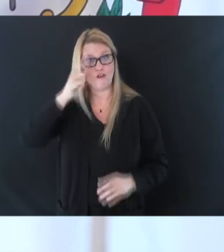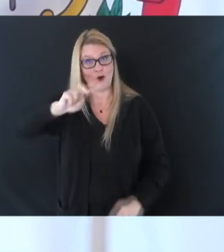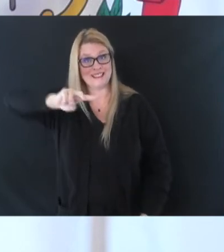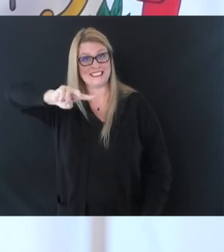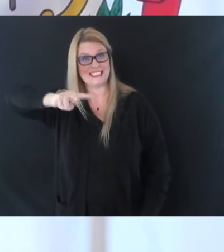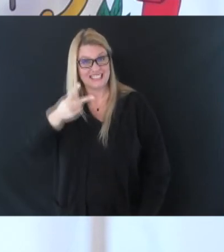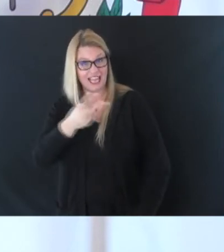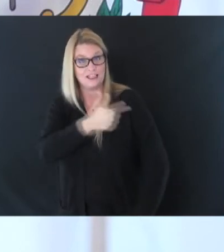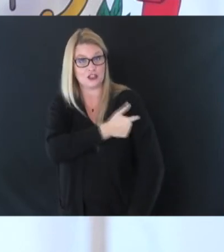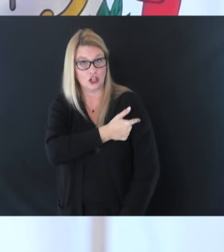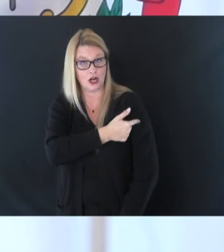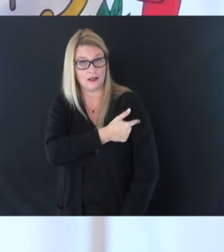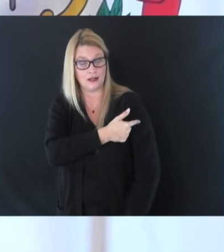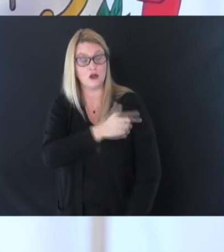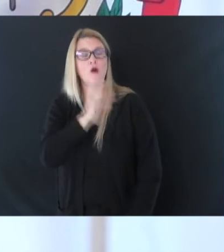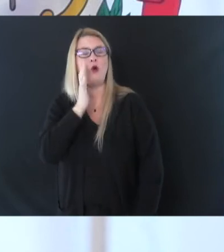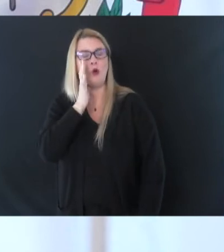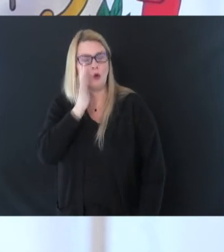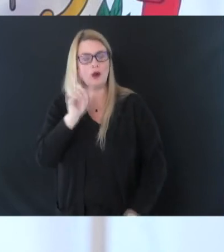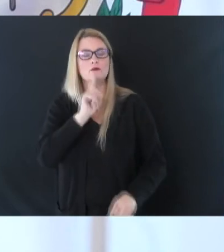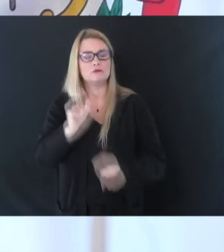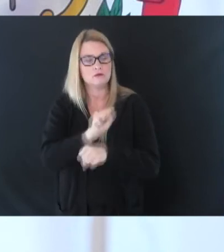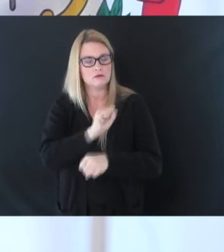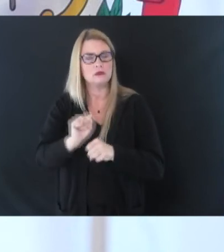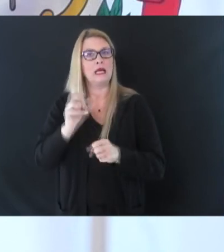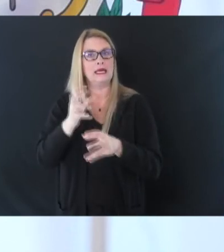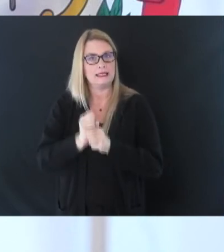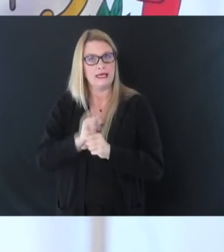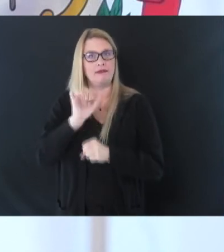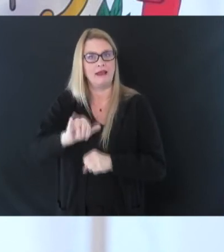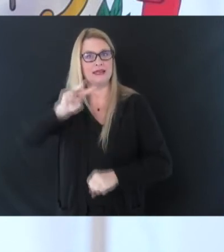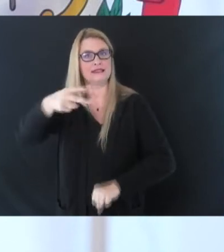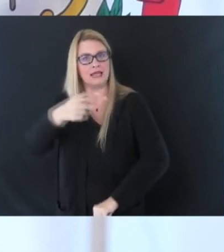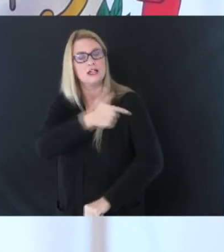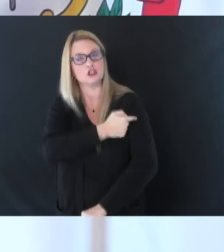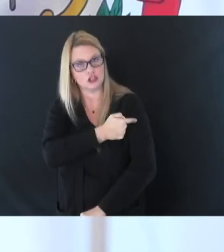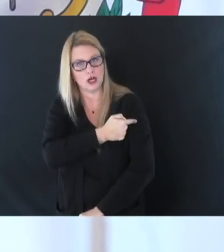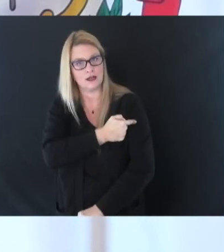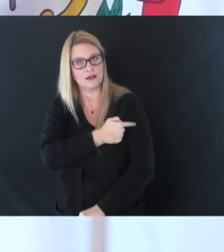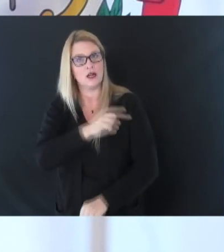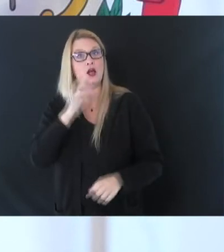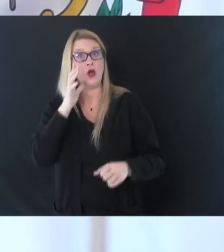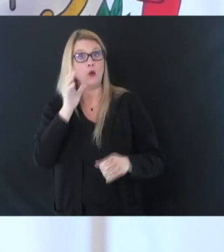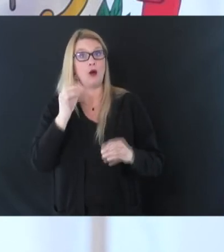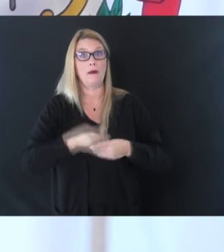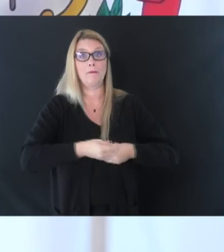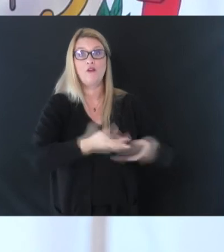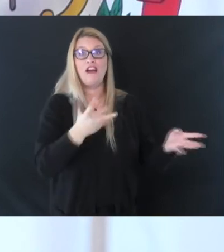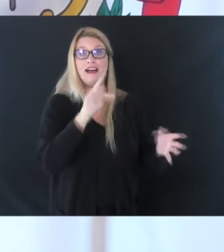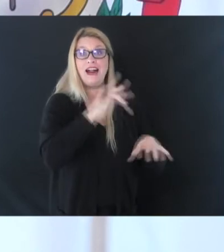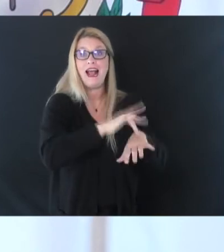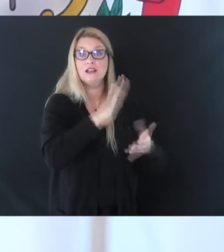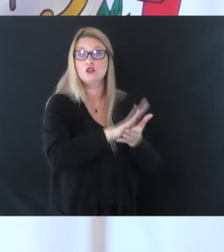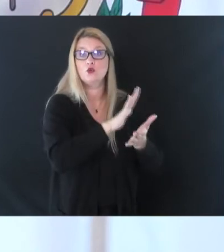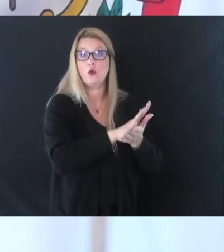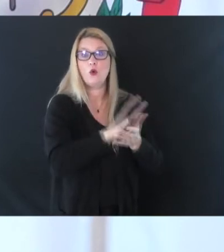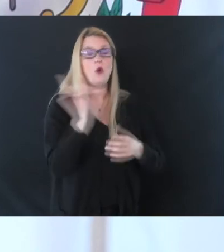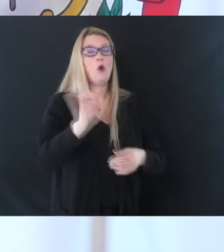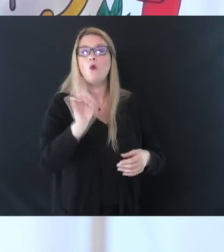dose will absolutely get their second dose and will receive them at school where they